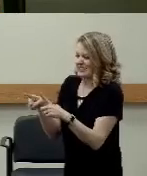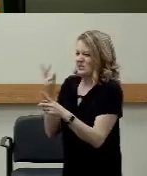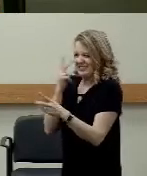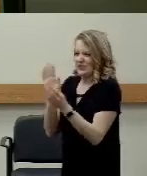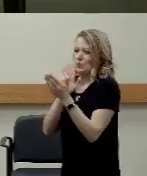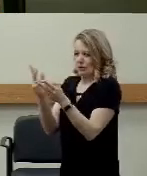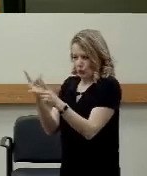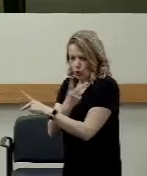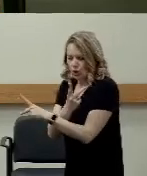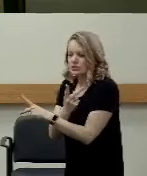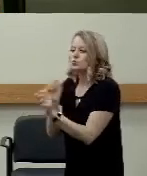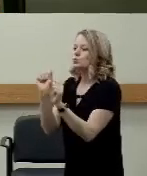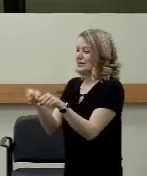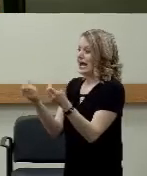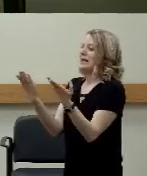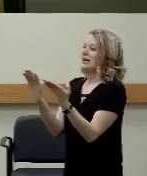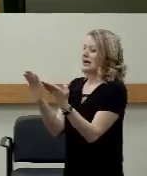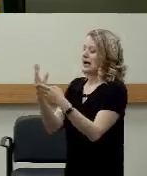our citizens.